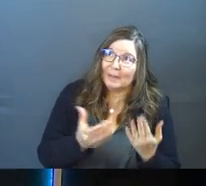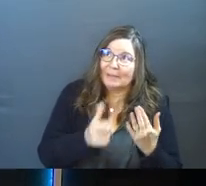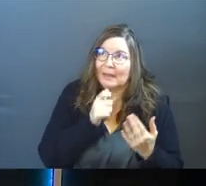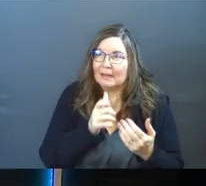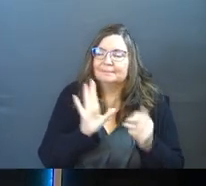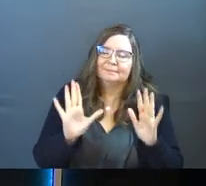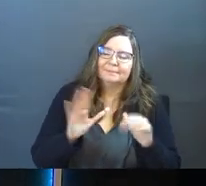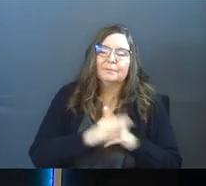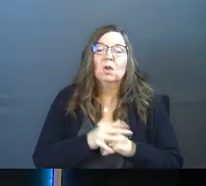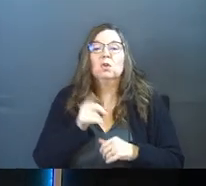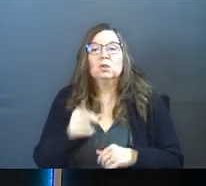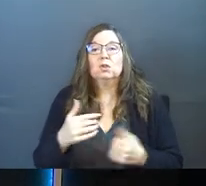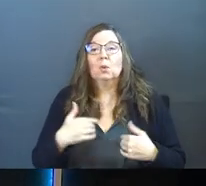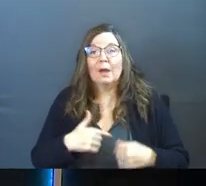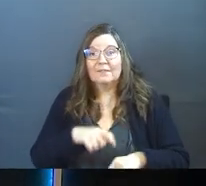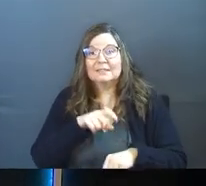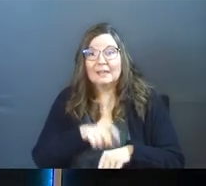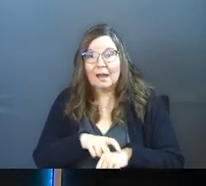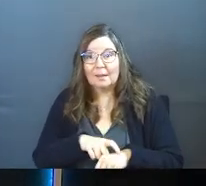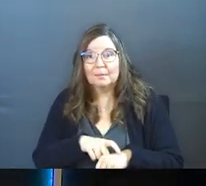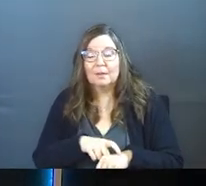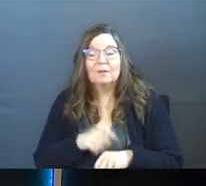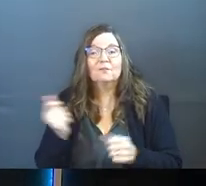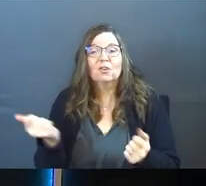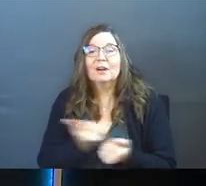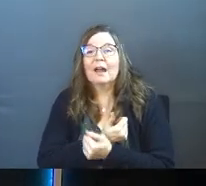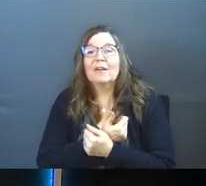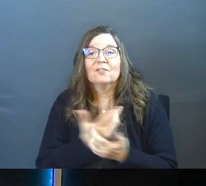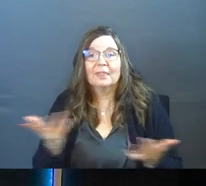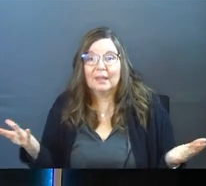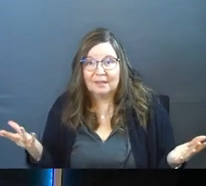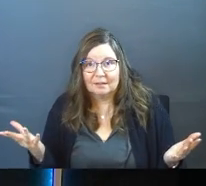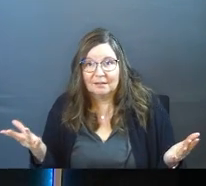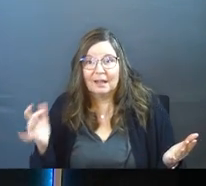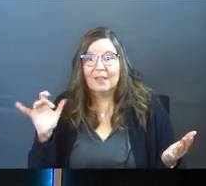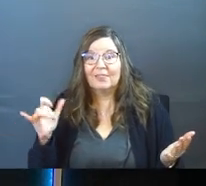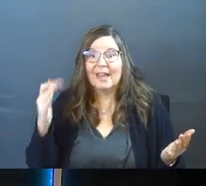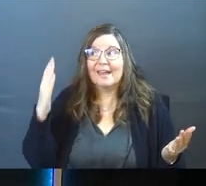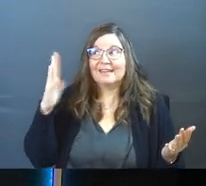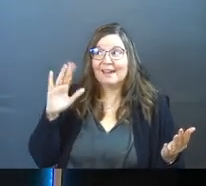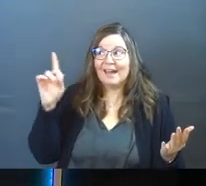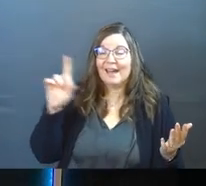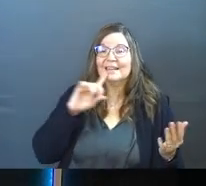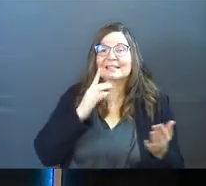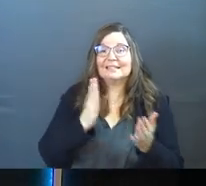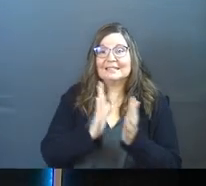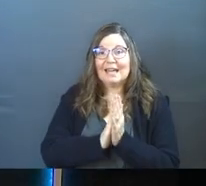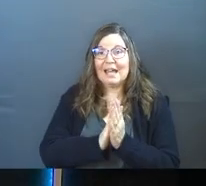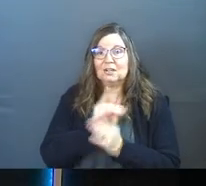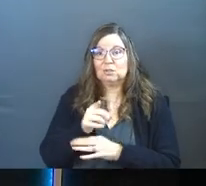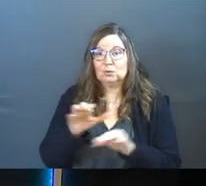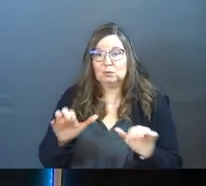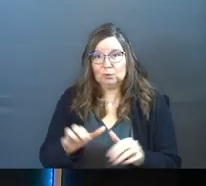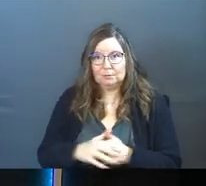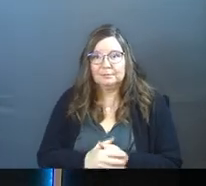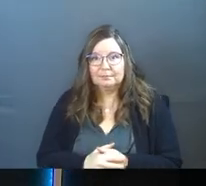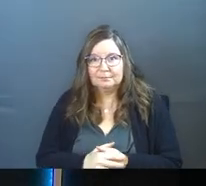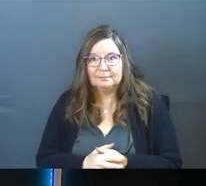maybe not. You have time for everything that God has asked you to do.